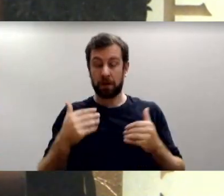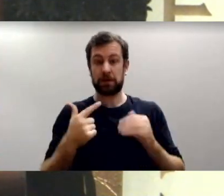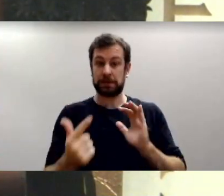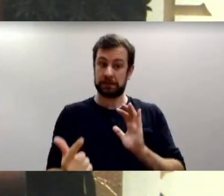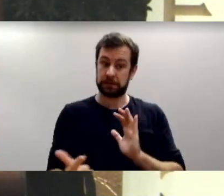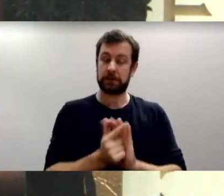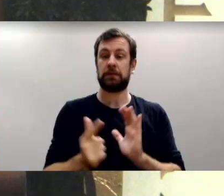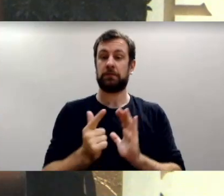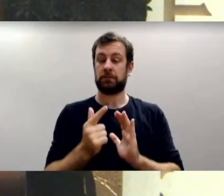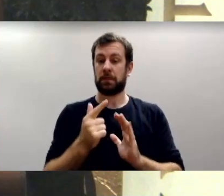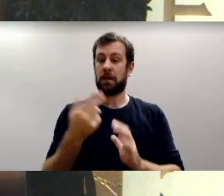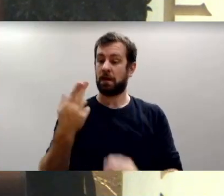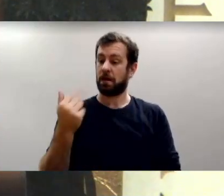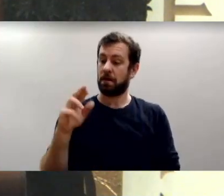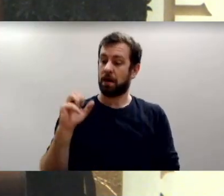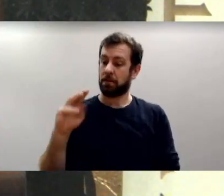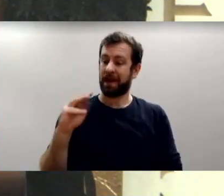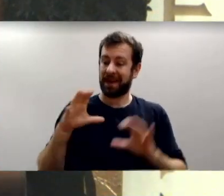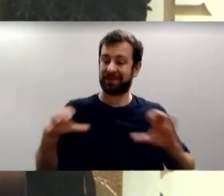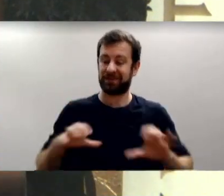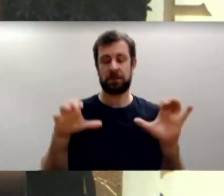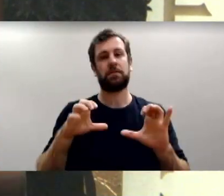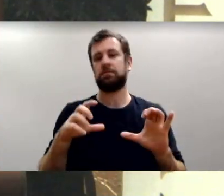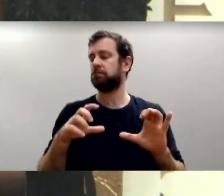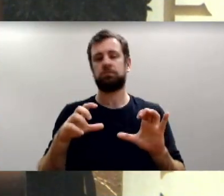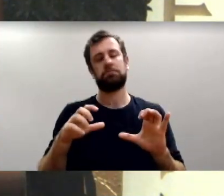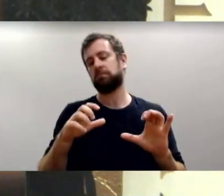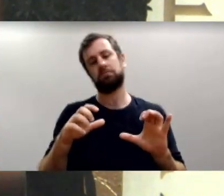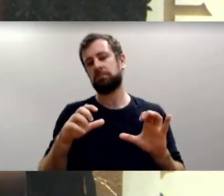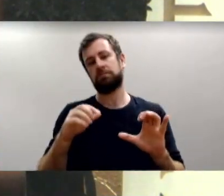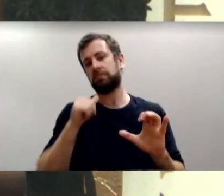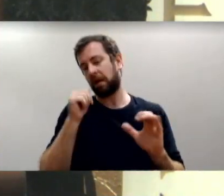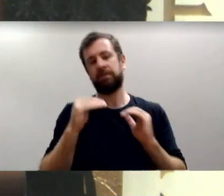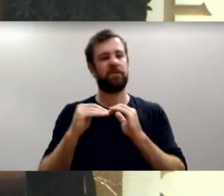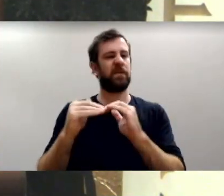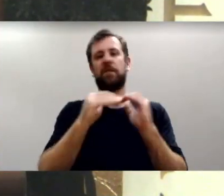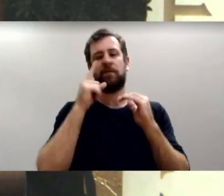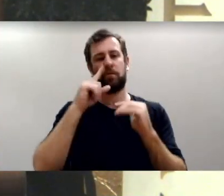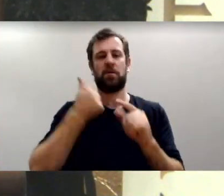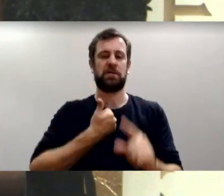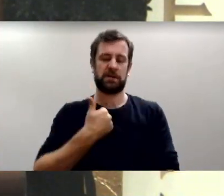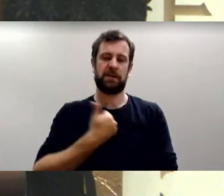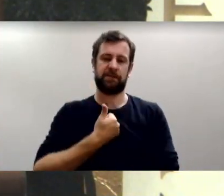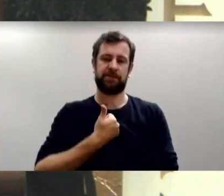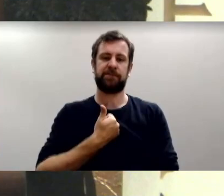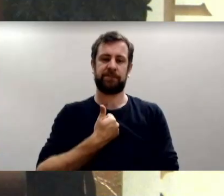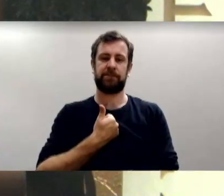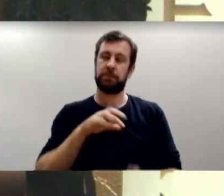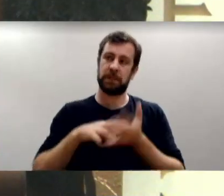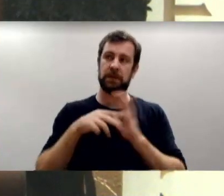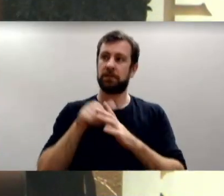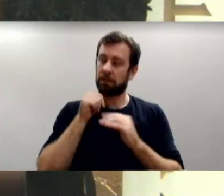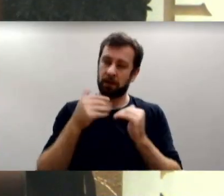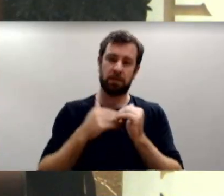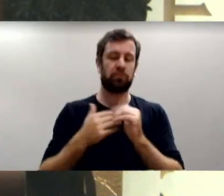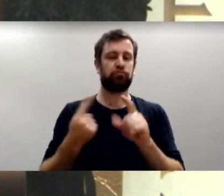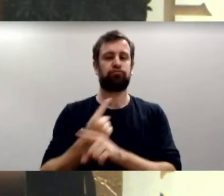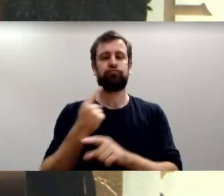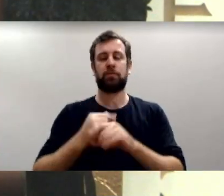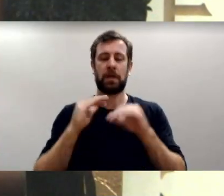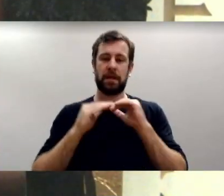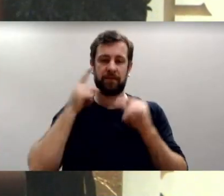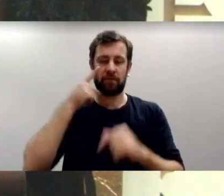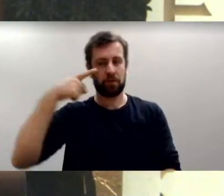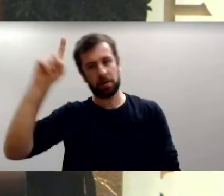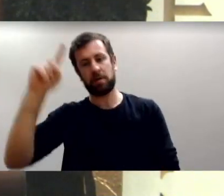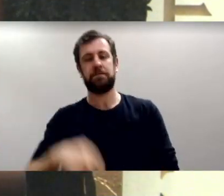to ourselves because we make ourselves liable for the adab of Allah subhanahu wa ta'ala. So Allah subhanahu wa ta'ala says that,